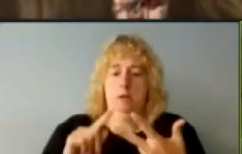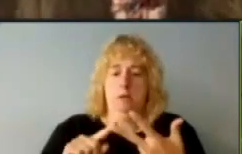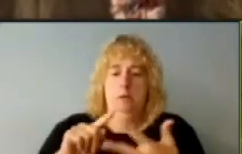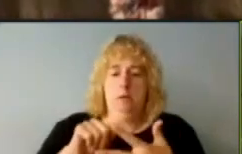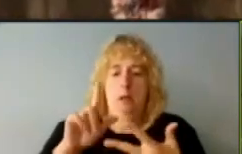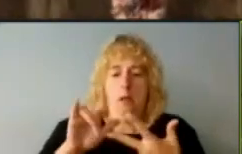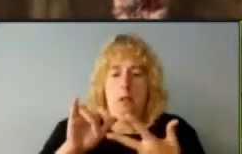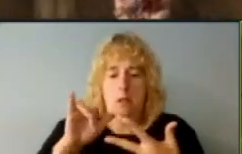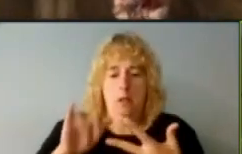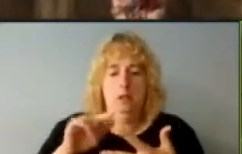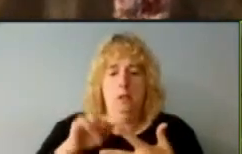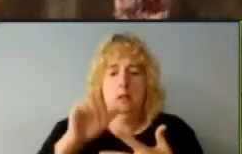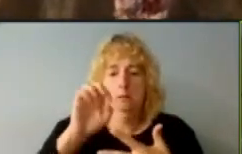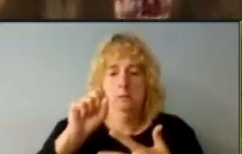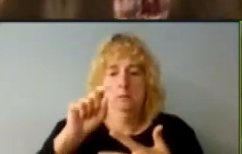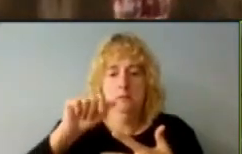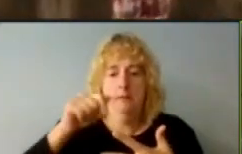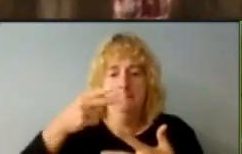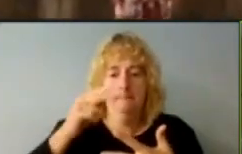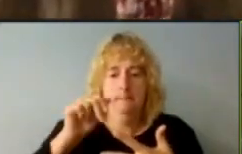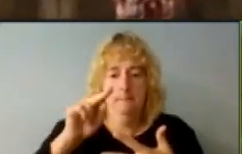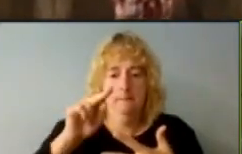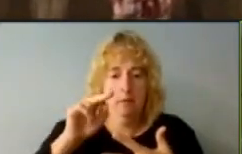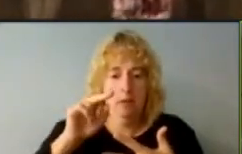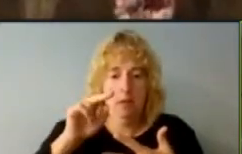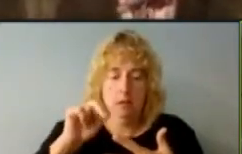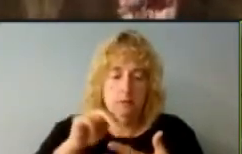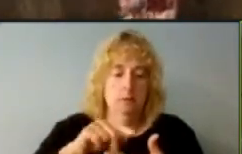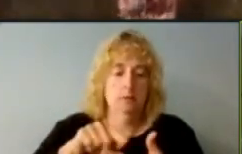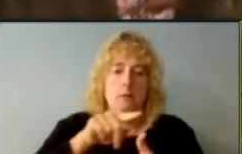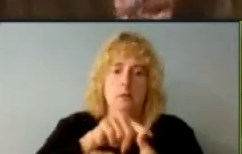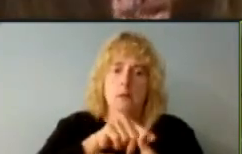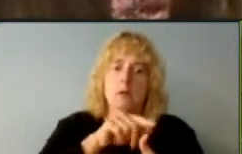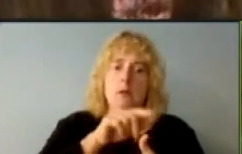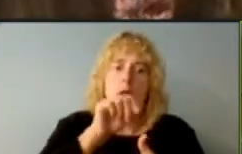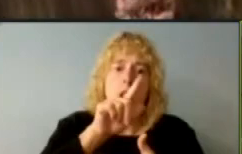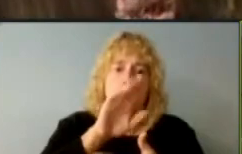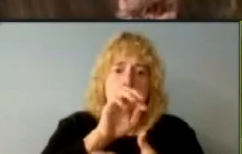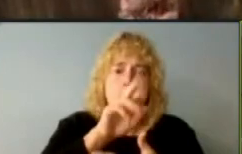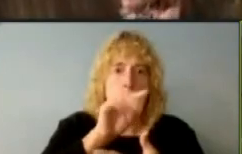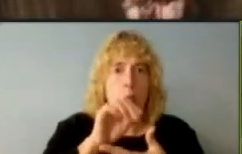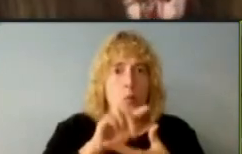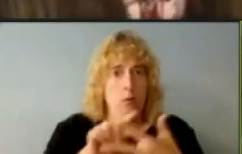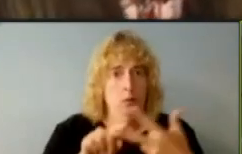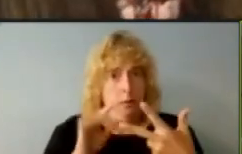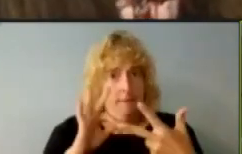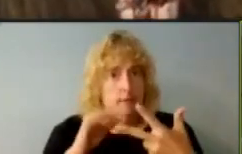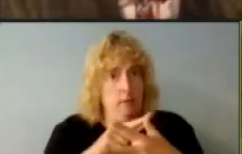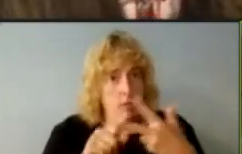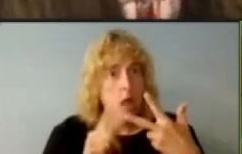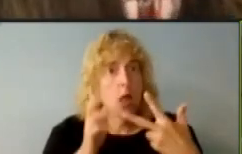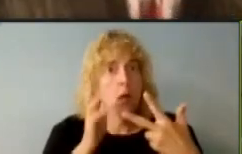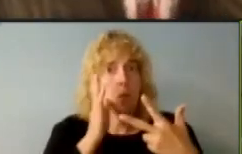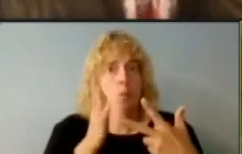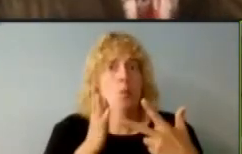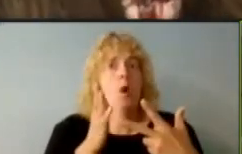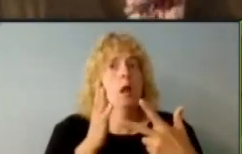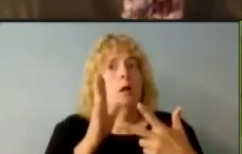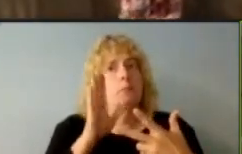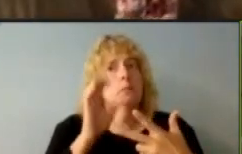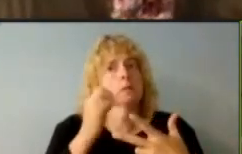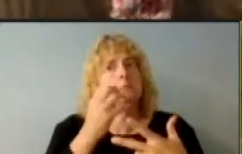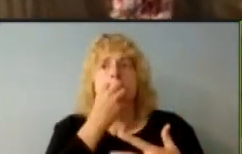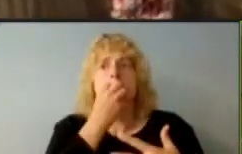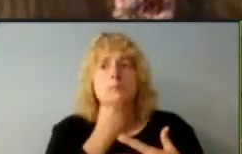education, any educational opportunities so they're not left behind. So today,